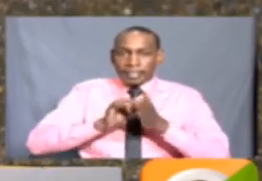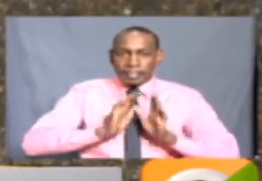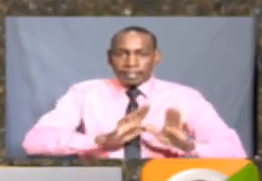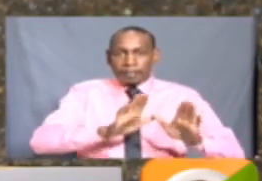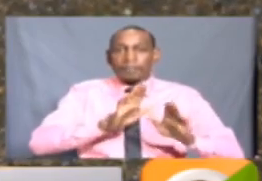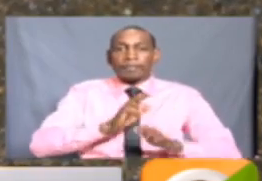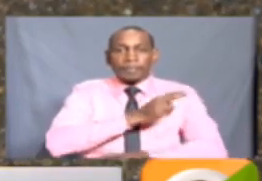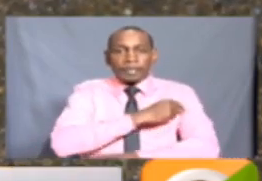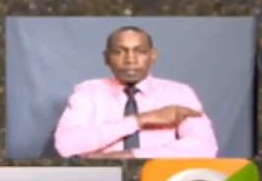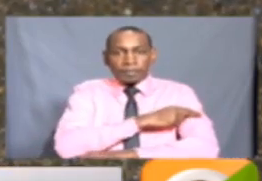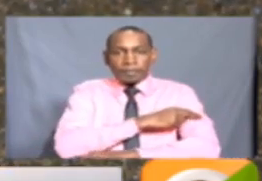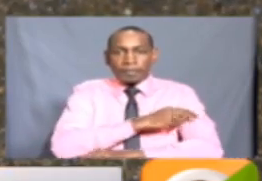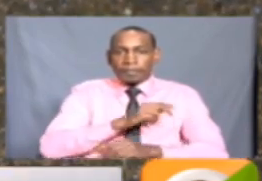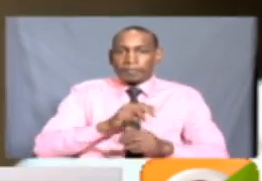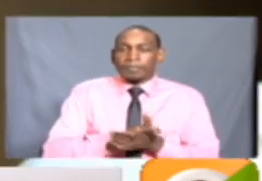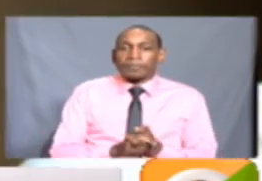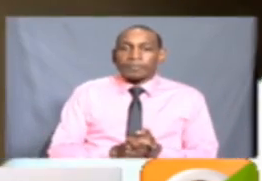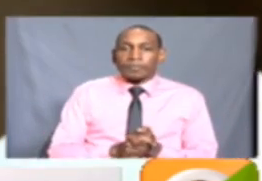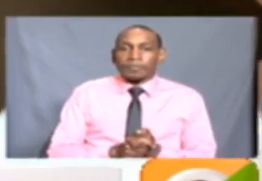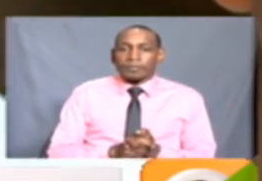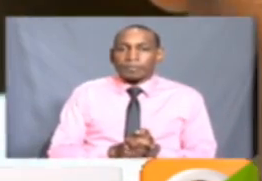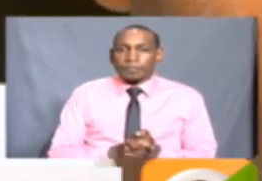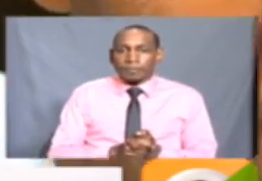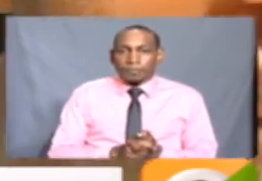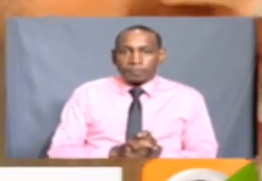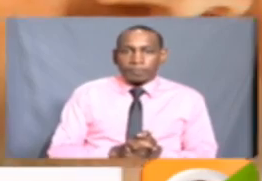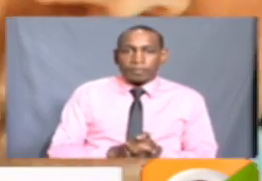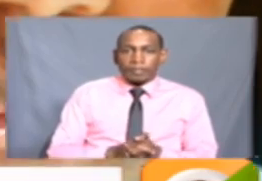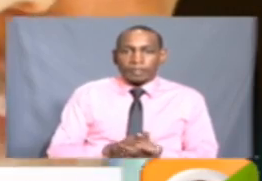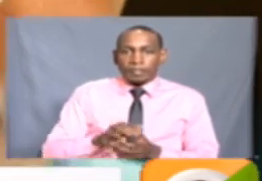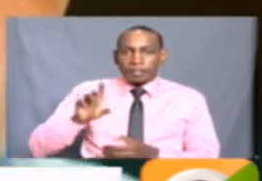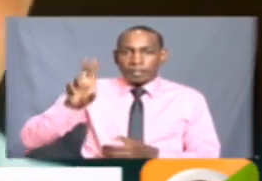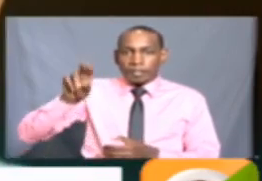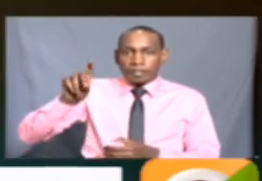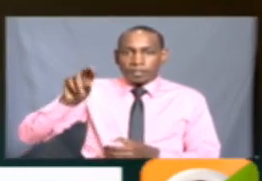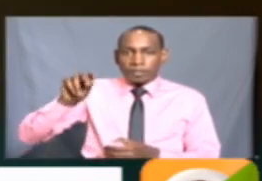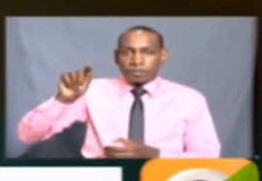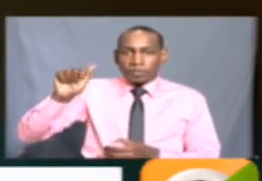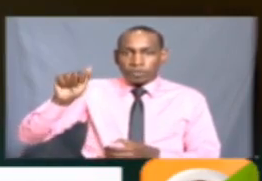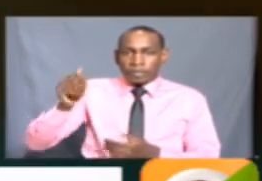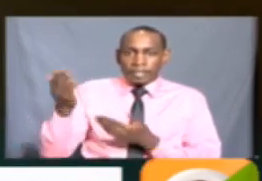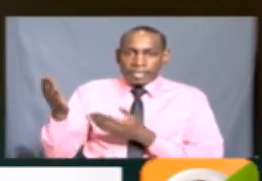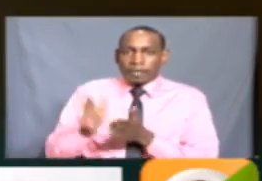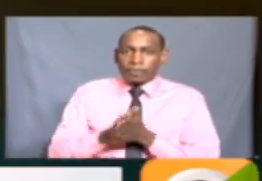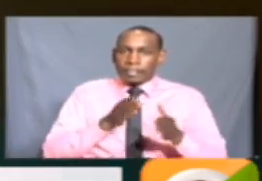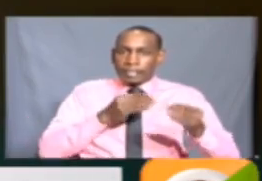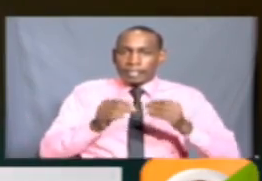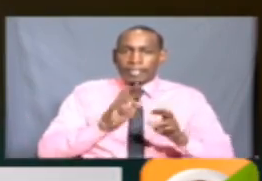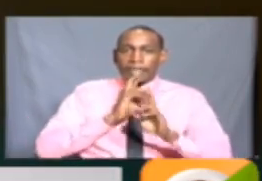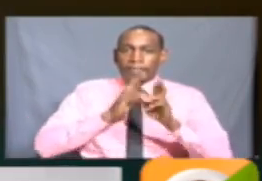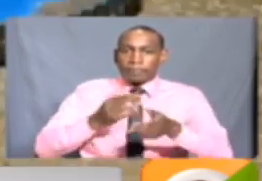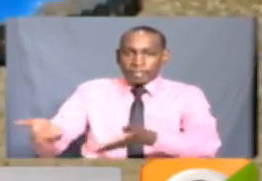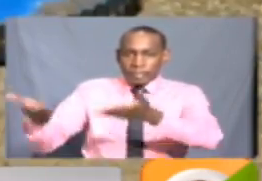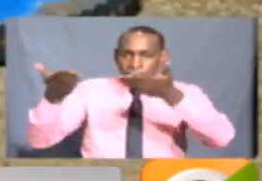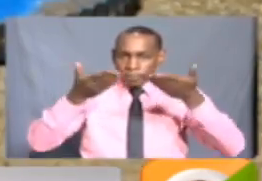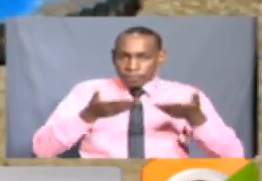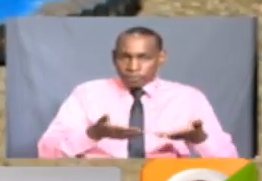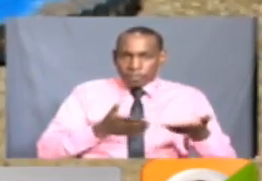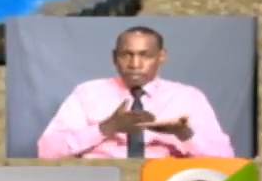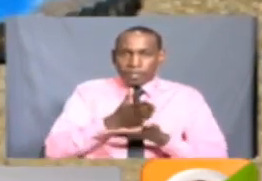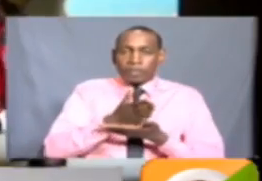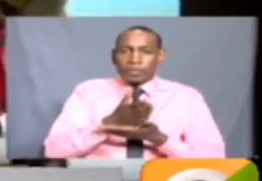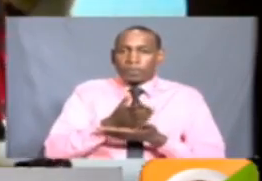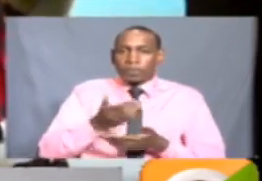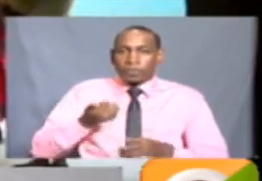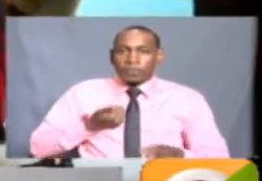the facility in the first place. Caroline Duta, who is epileptic, was reportedly brought here by her